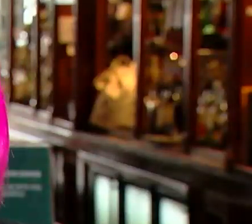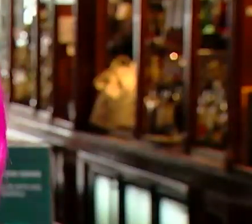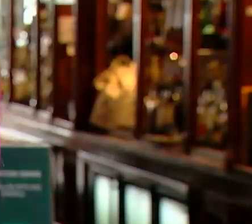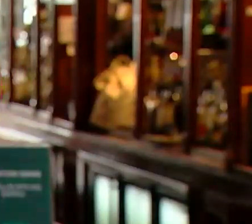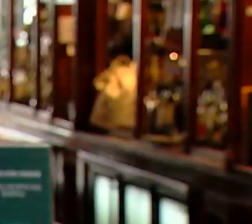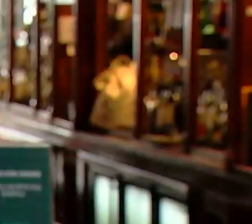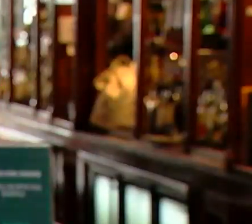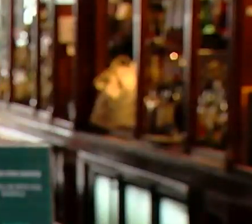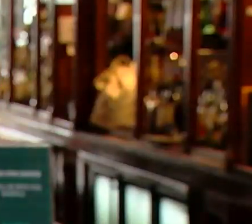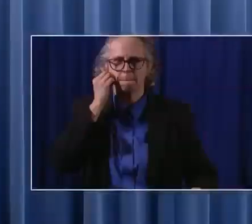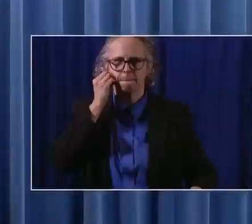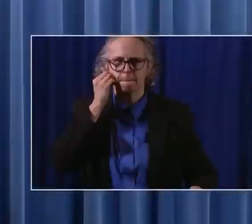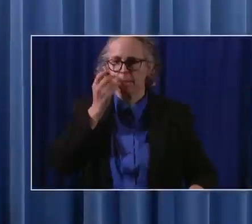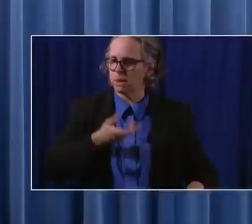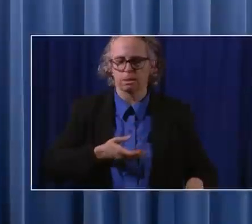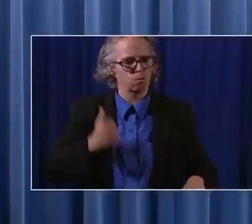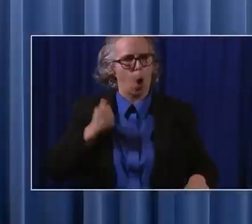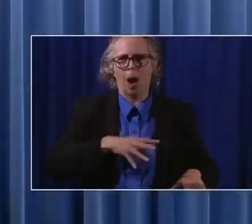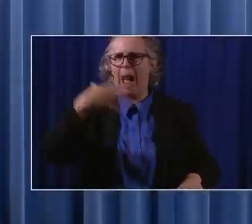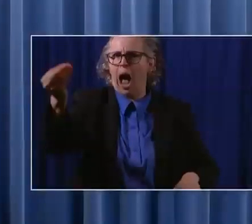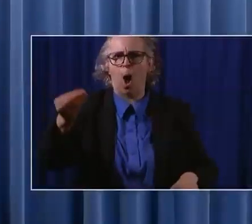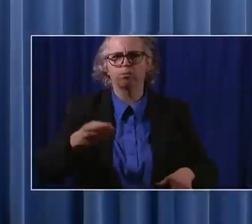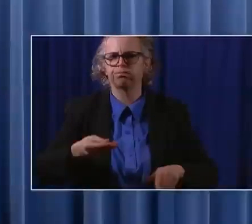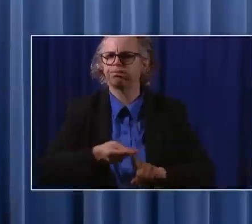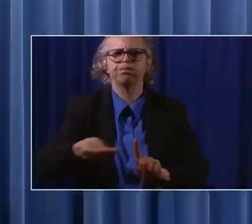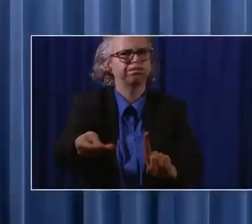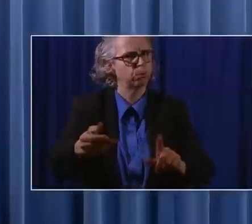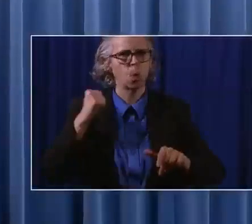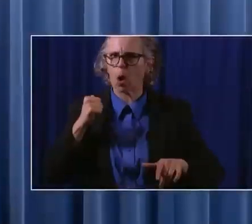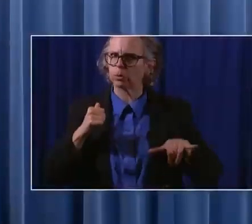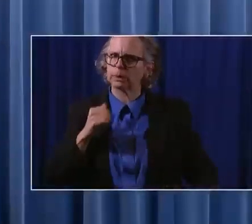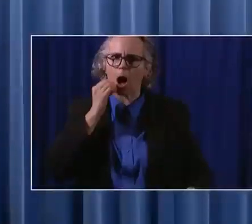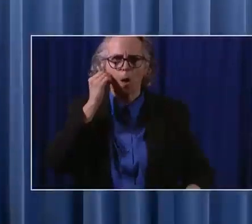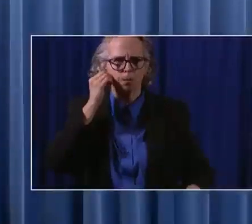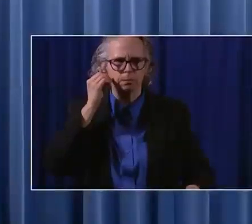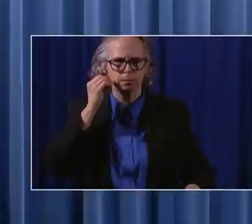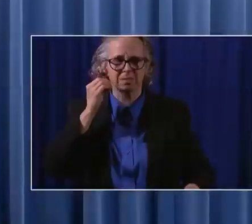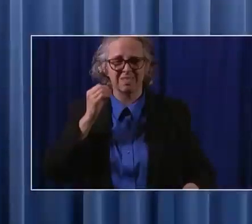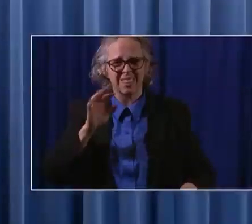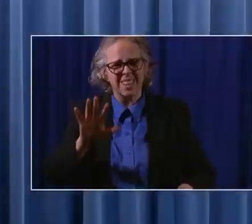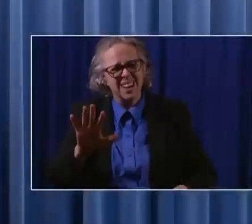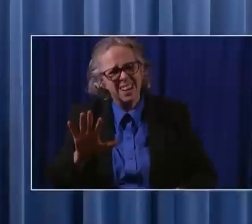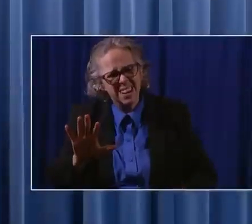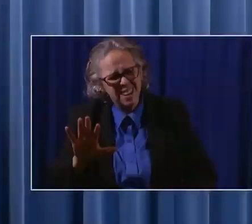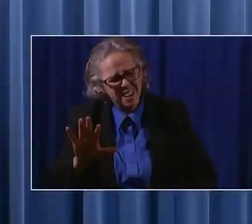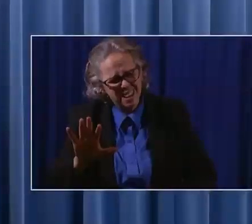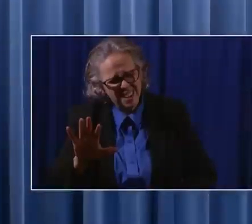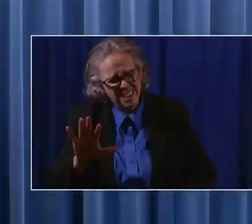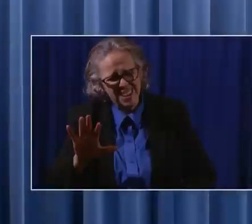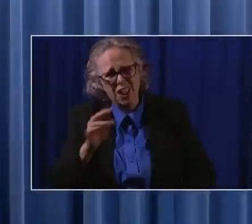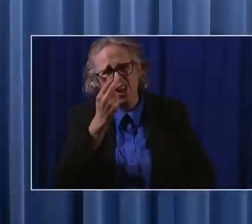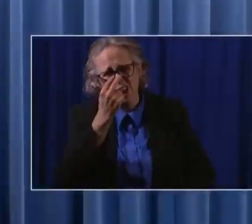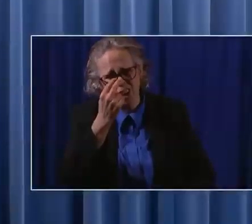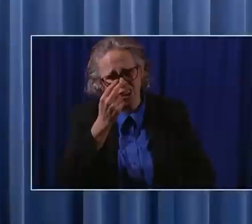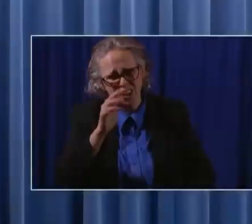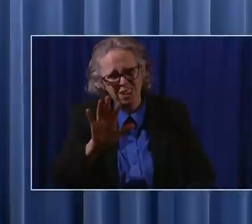enough to contract it. Look, we do not want to shut down Ohio bars and